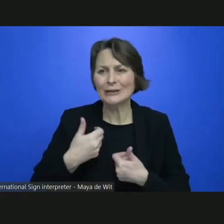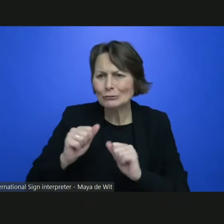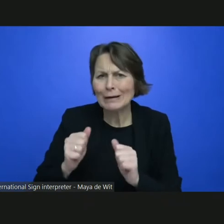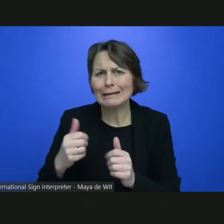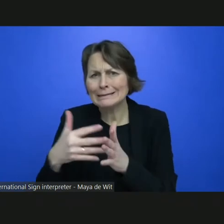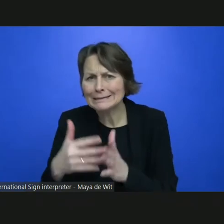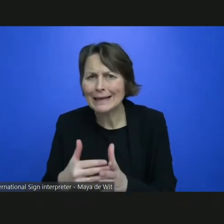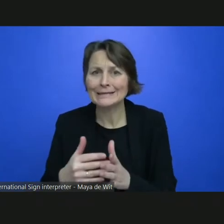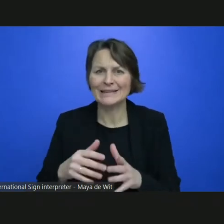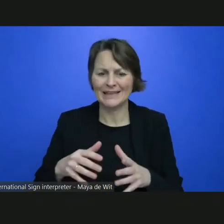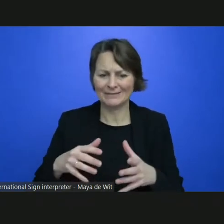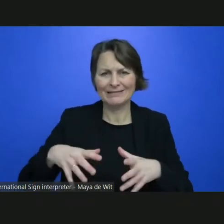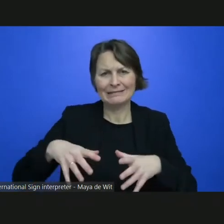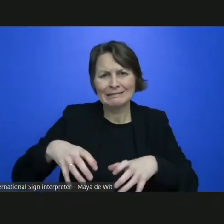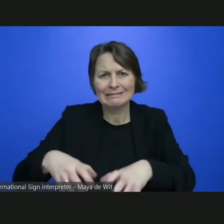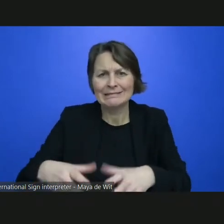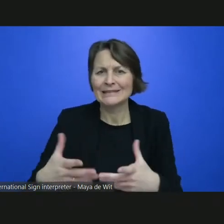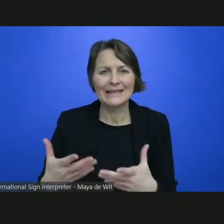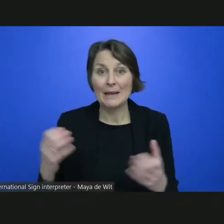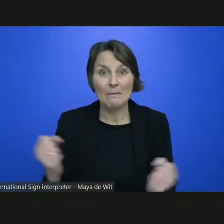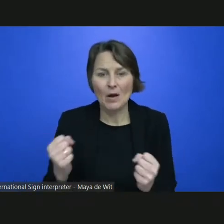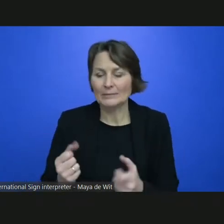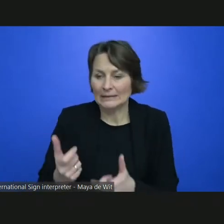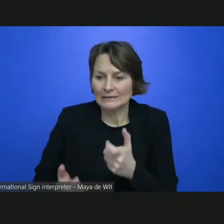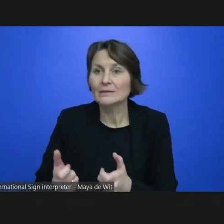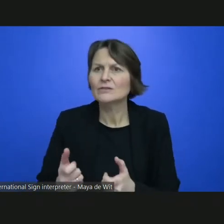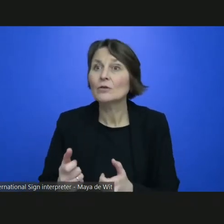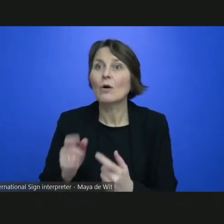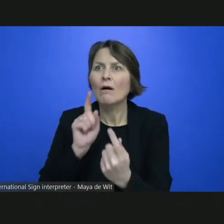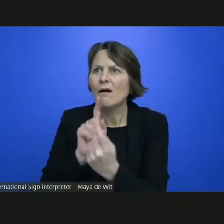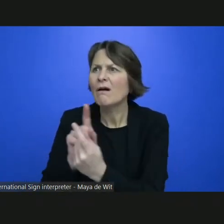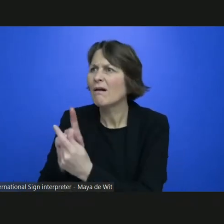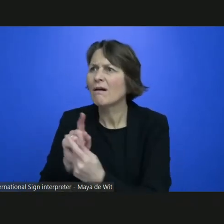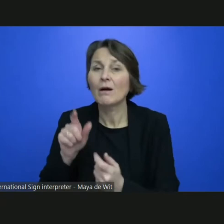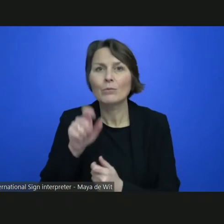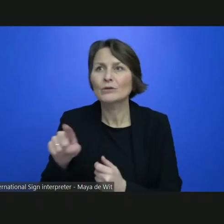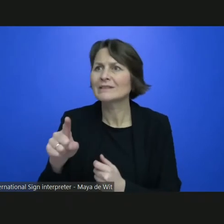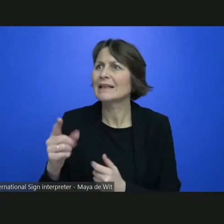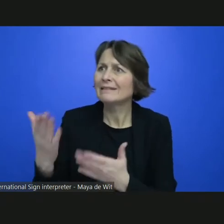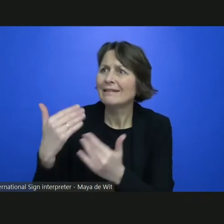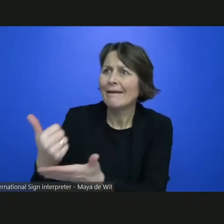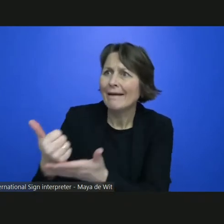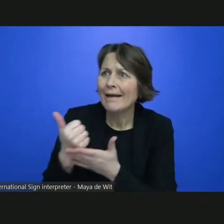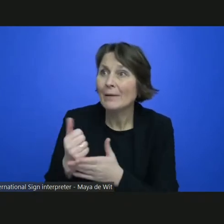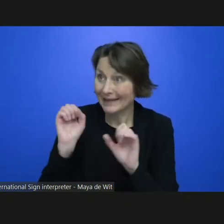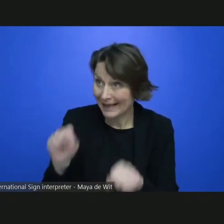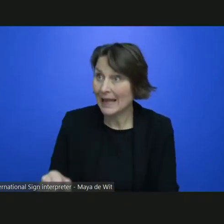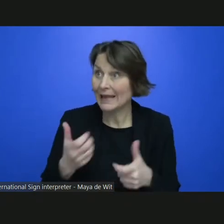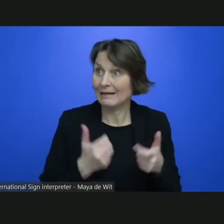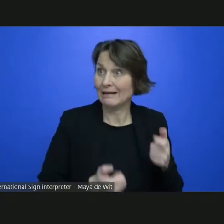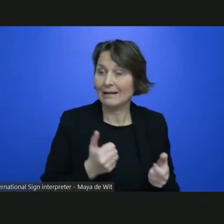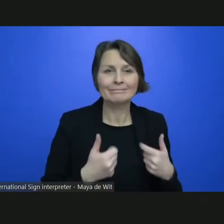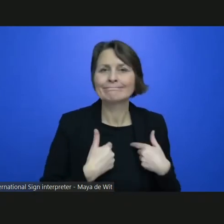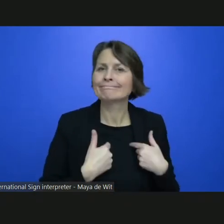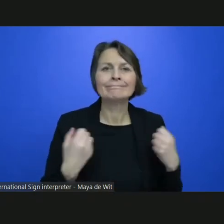it was impossible to find any human beings he could talk to explain that he could actually do the job, it's just that he could not